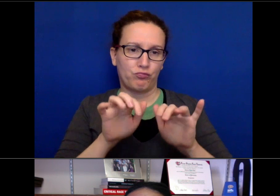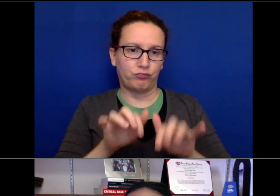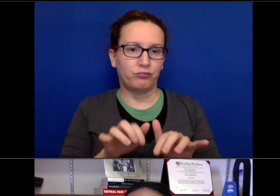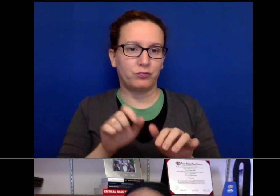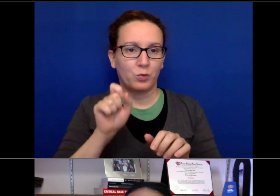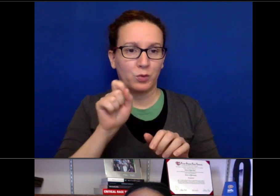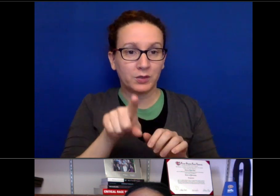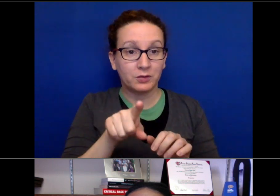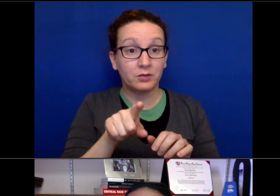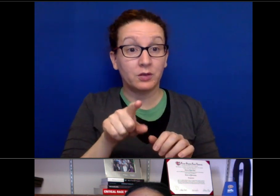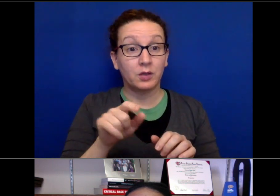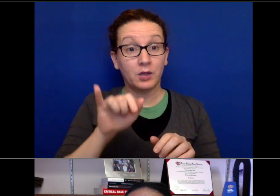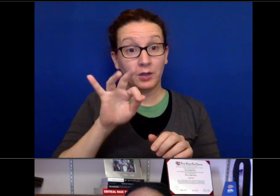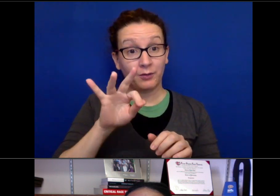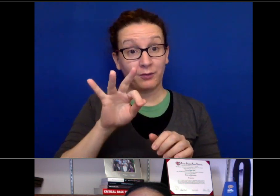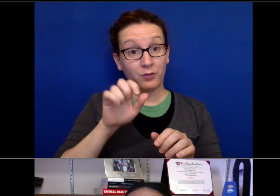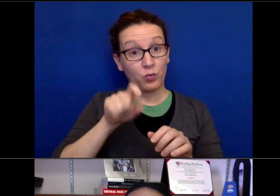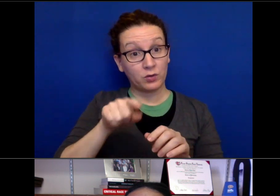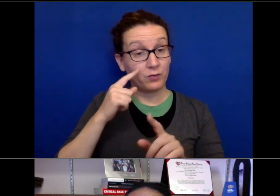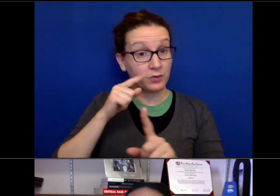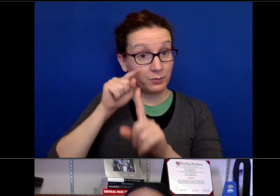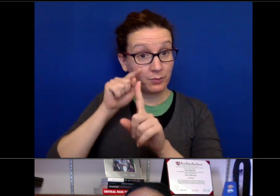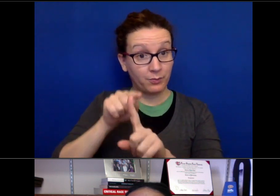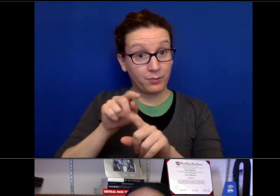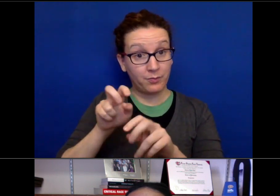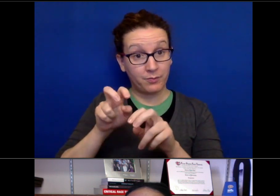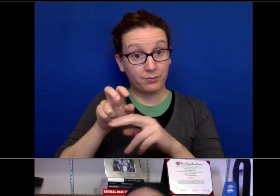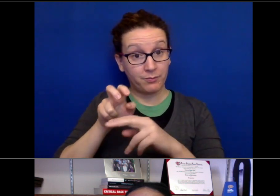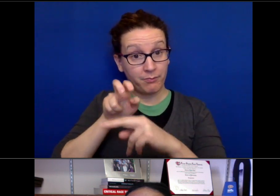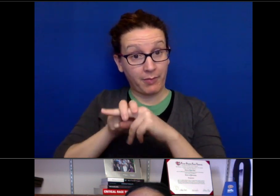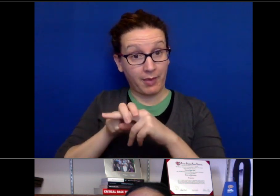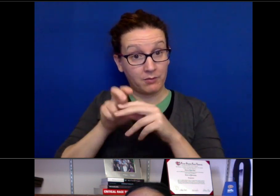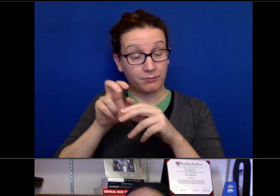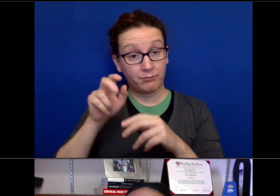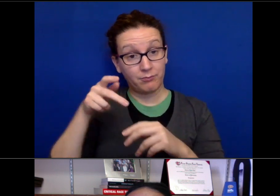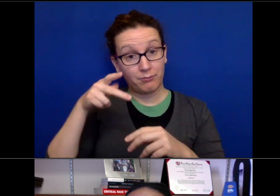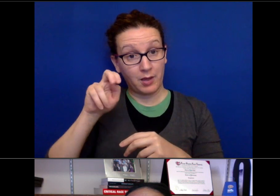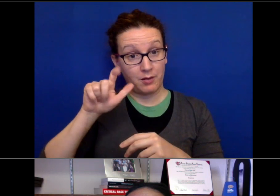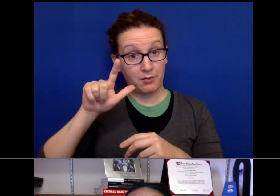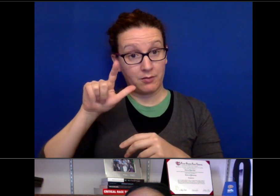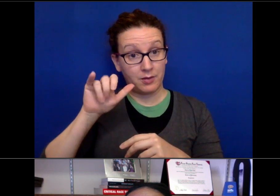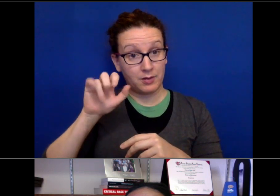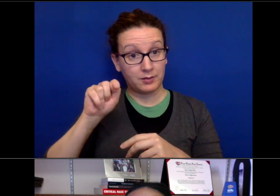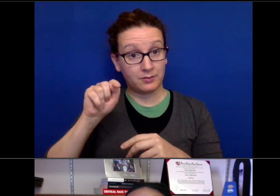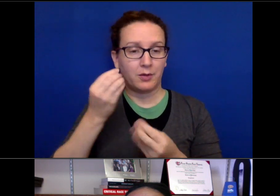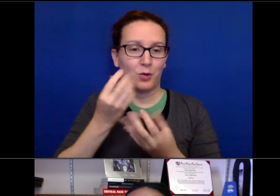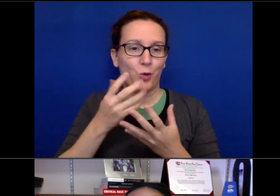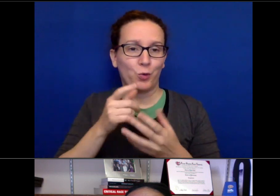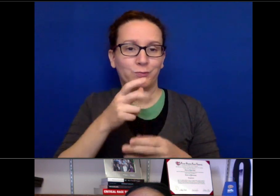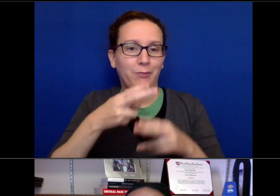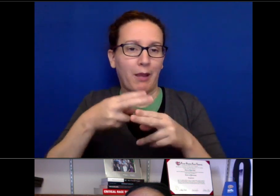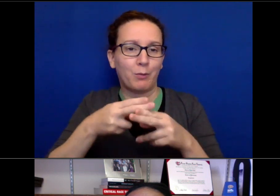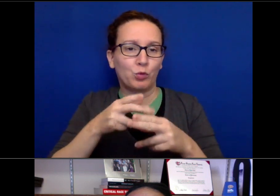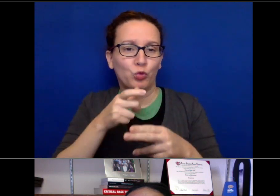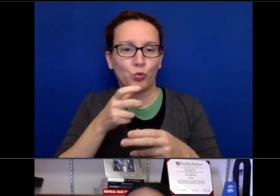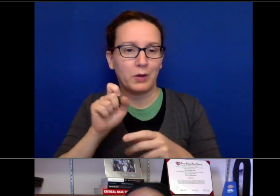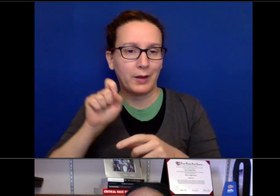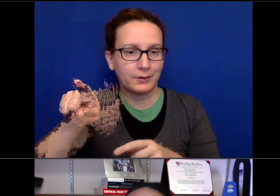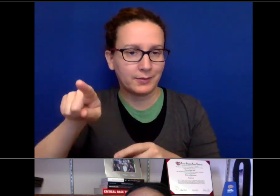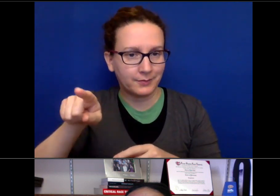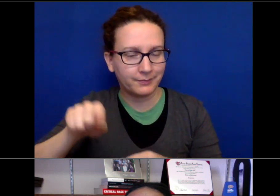if the question is for a specific panelist, please let us know which one. So go ahead and submit your questions